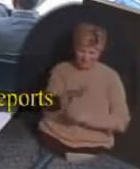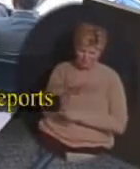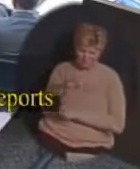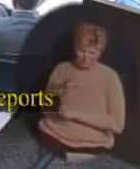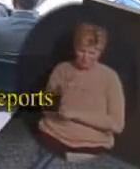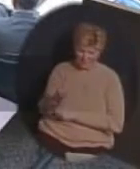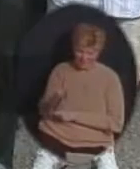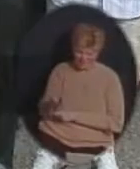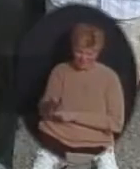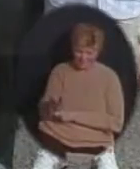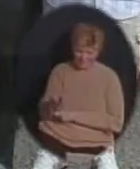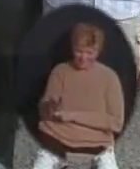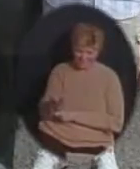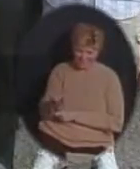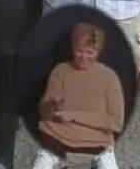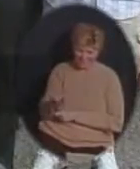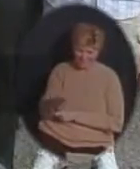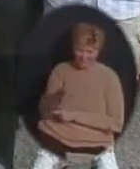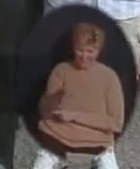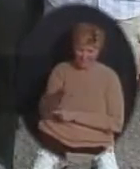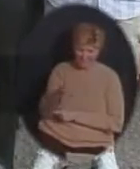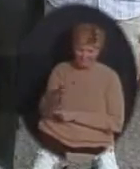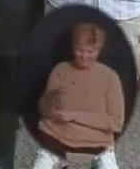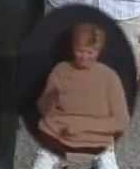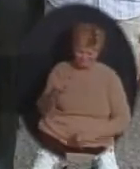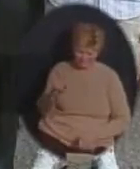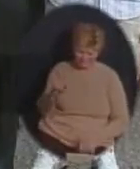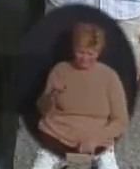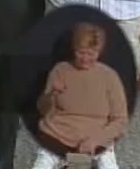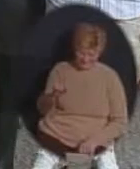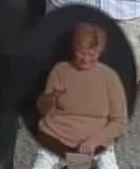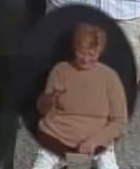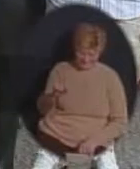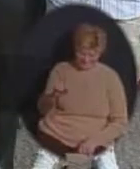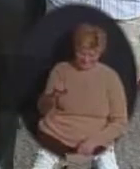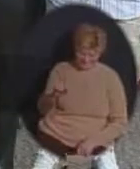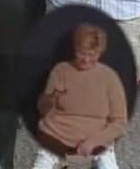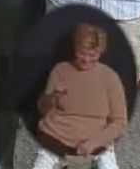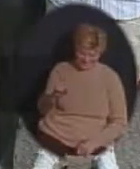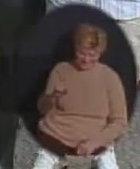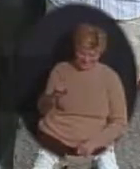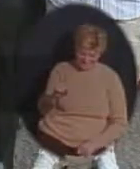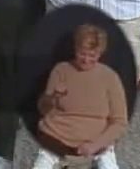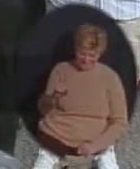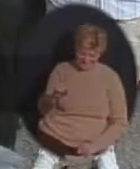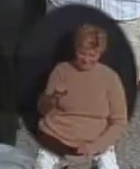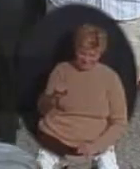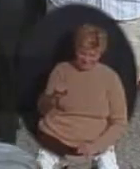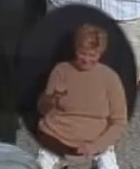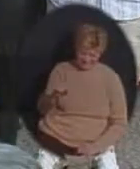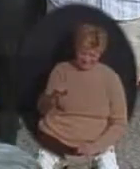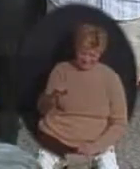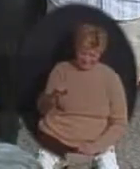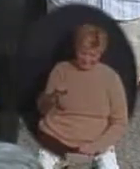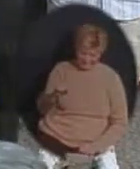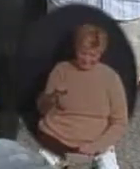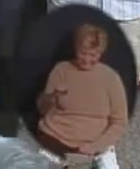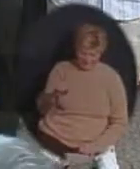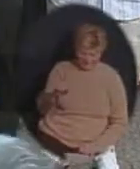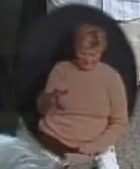and Haoshin Kai, Matthew Hammond, Surya Lekinpal, and Anna Ludlow from Olathe South. Let's give them a big round of